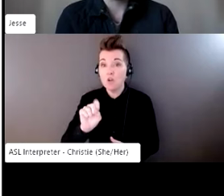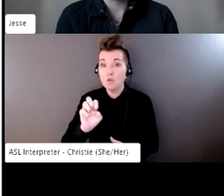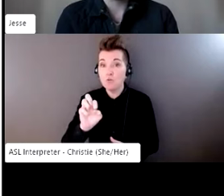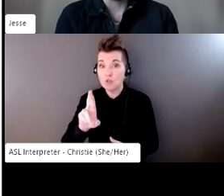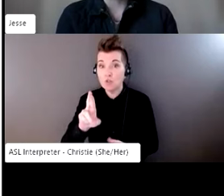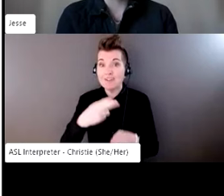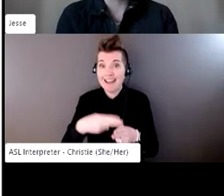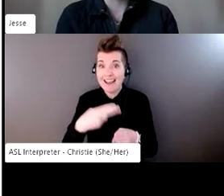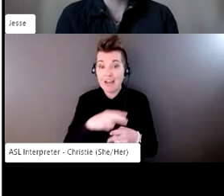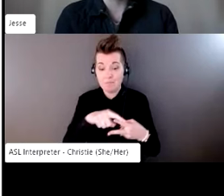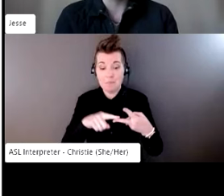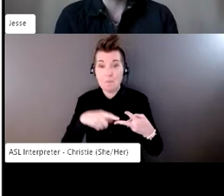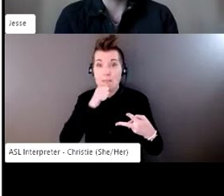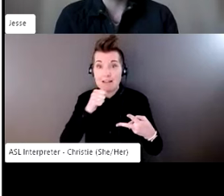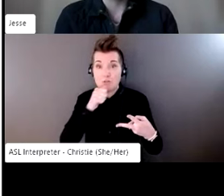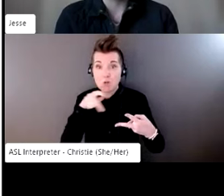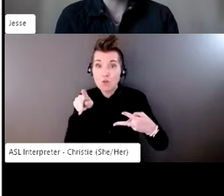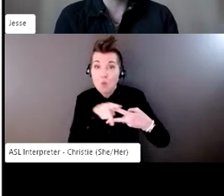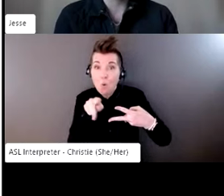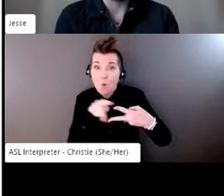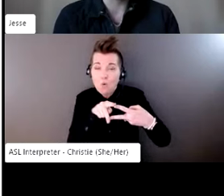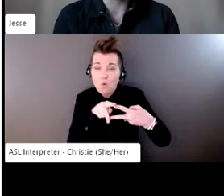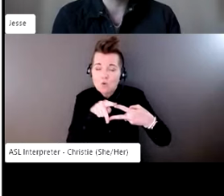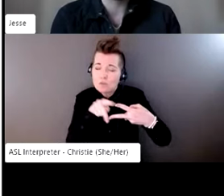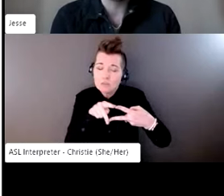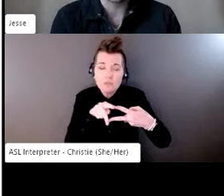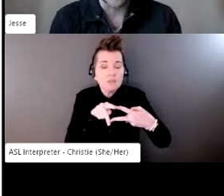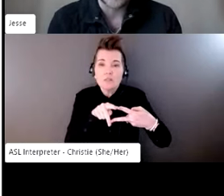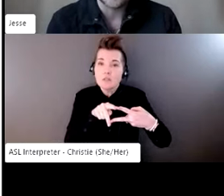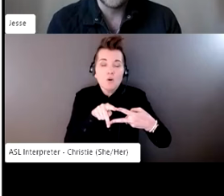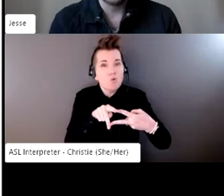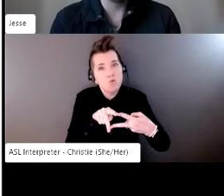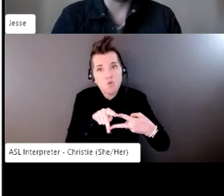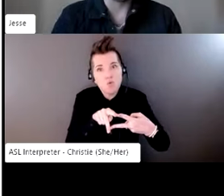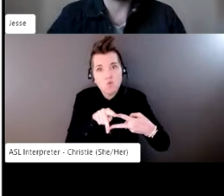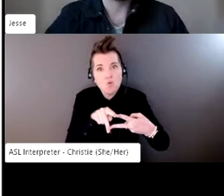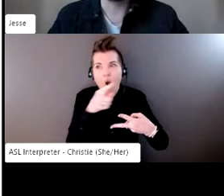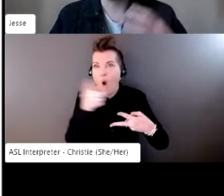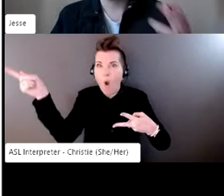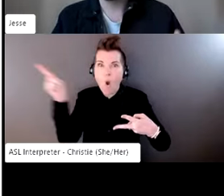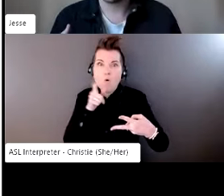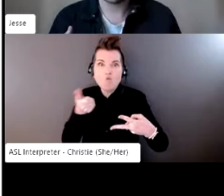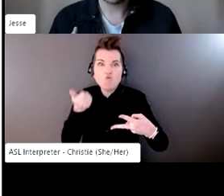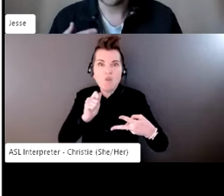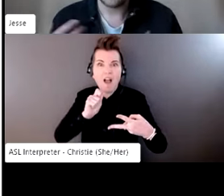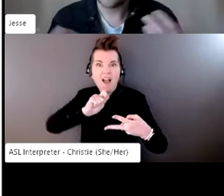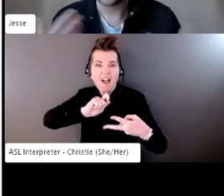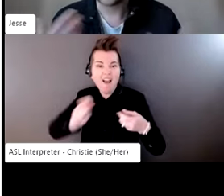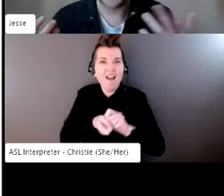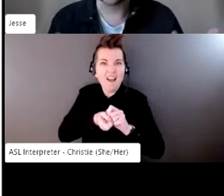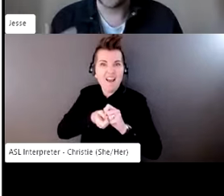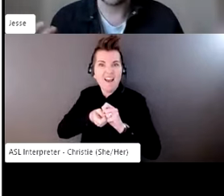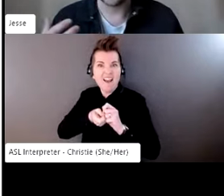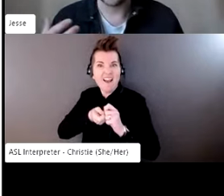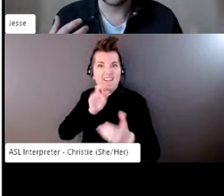information are going to be the, let's say, juiciest target for any bad